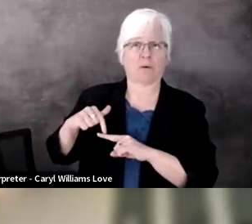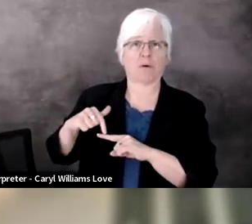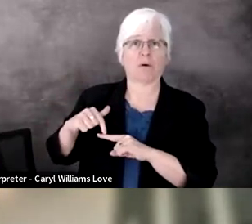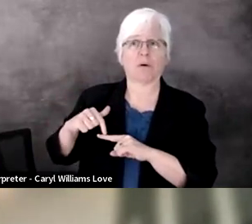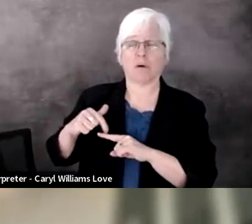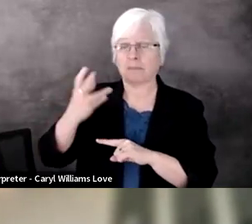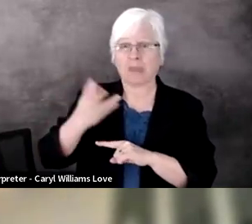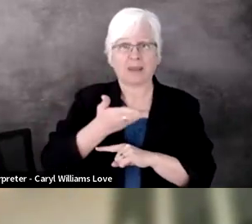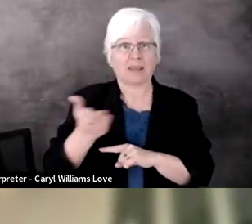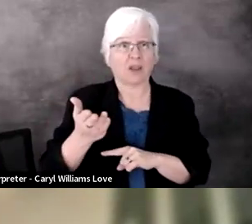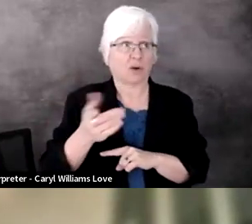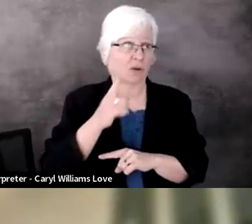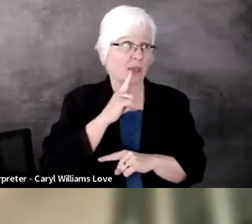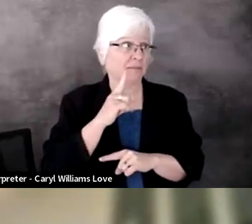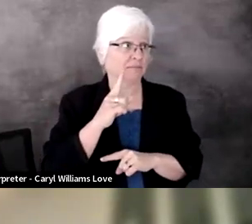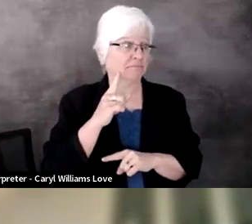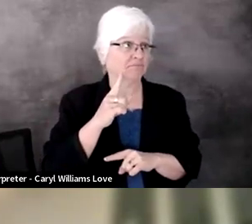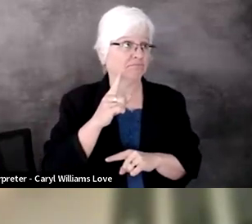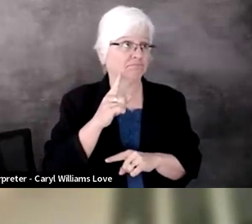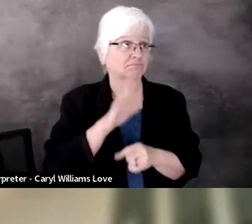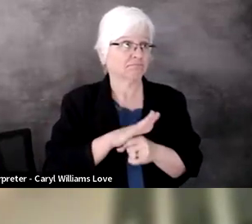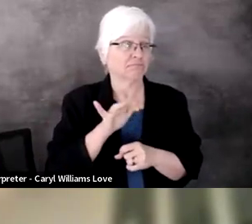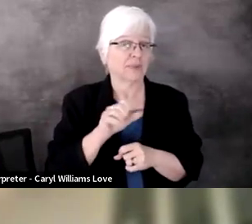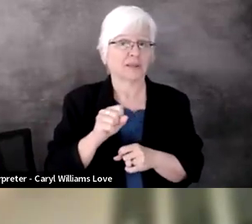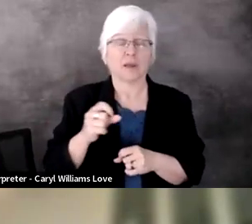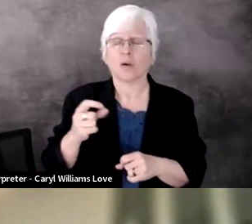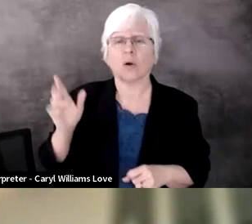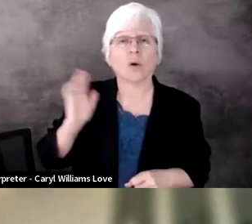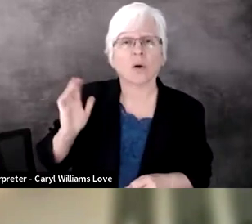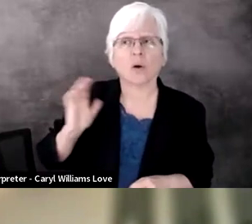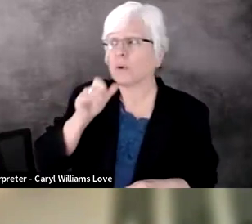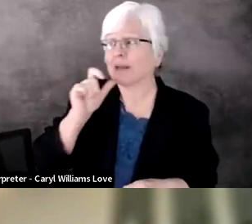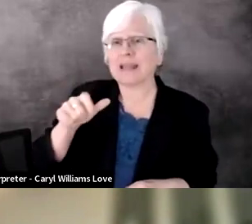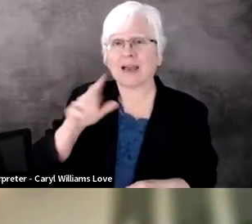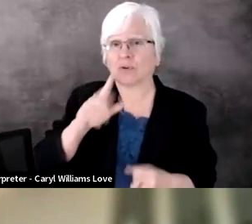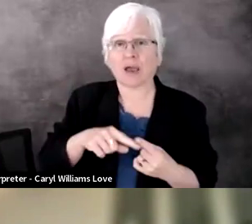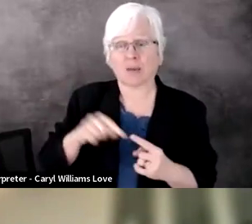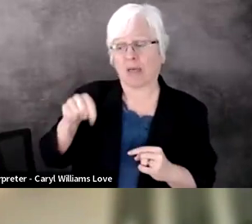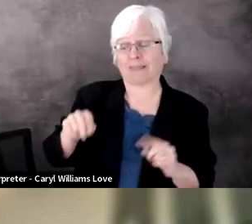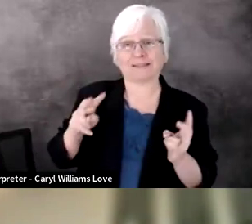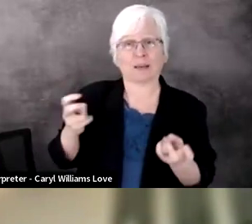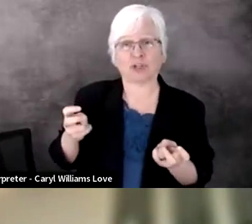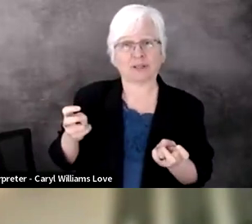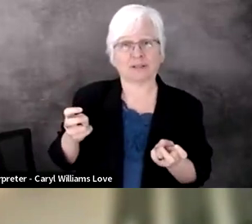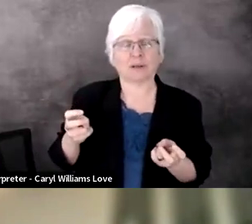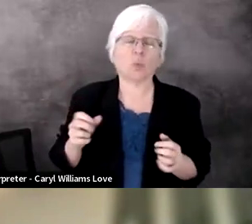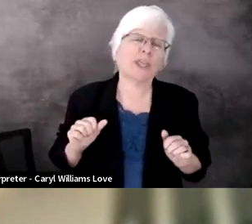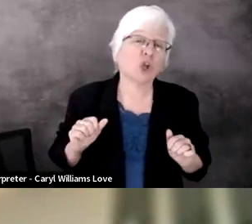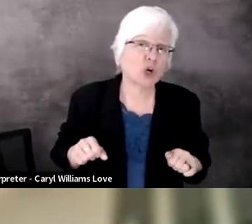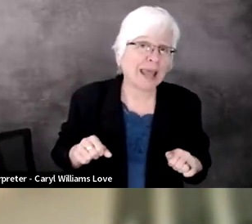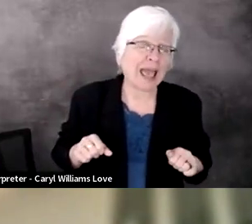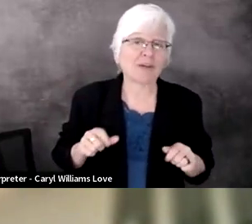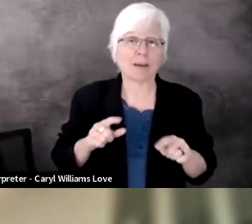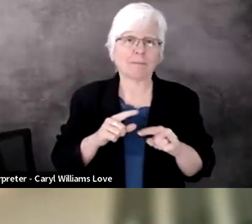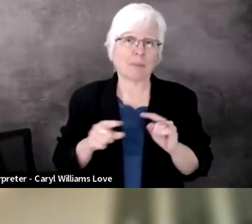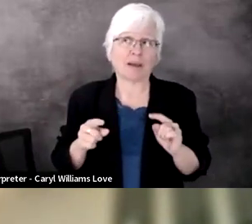on the screen who can attest to this, we didn't really have to talk so much about this subject. We could have, but it really wasn't leaning so far.